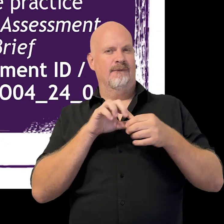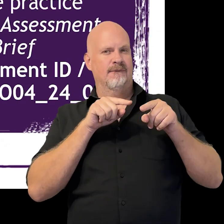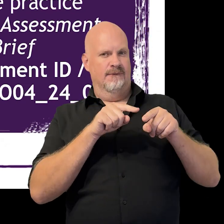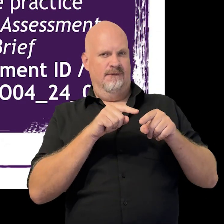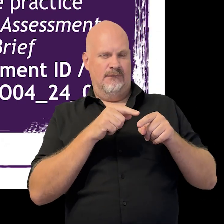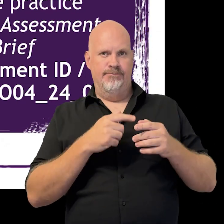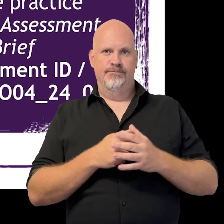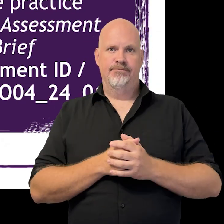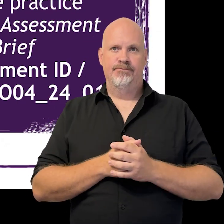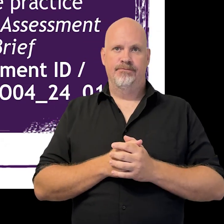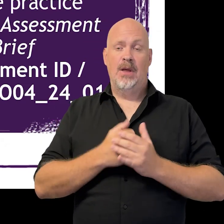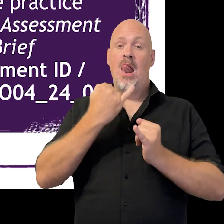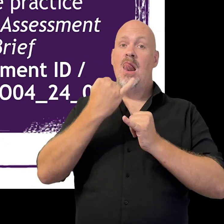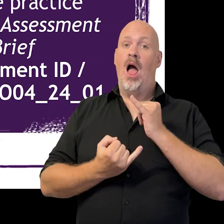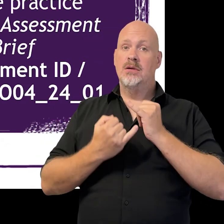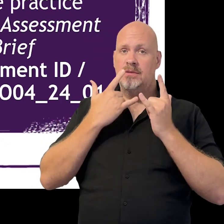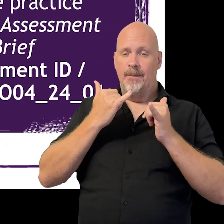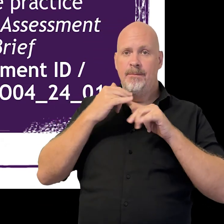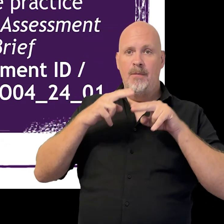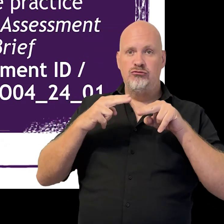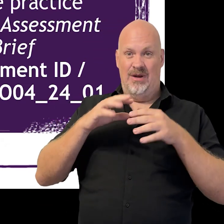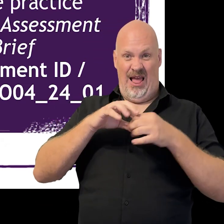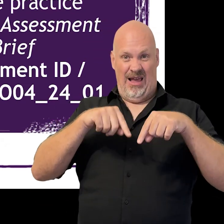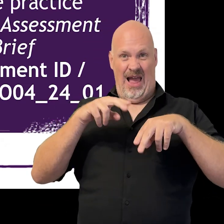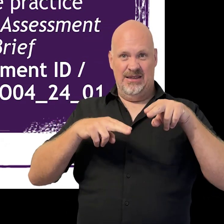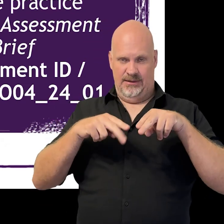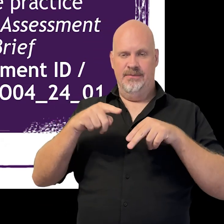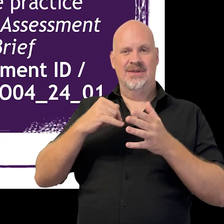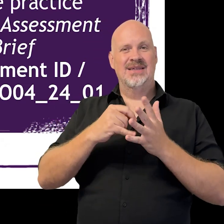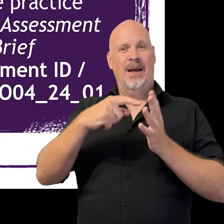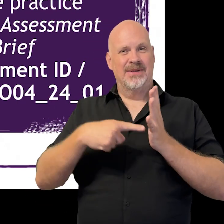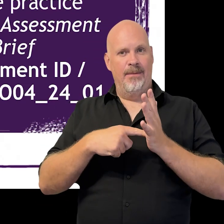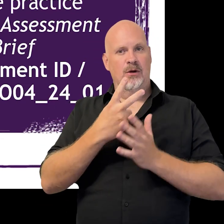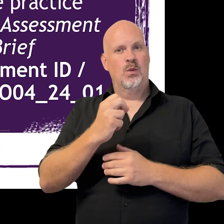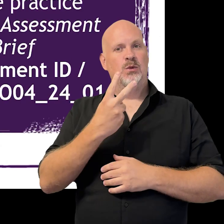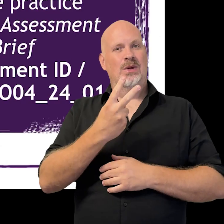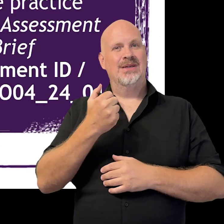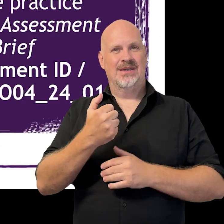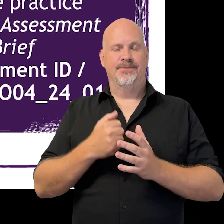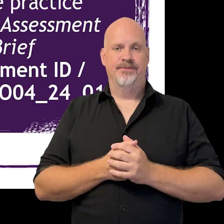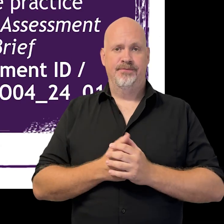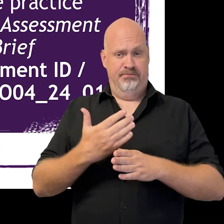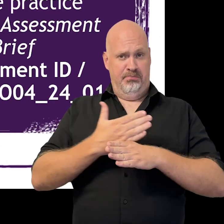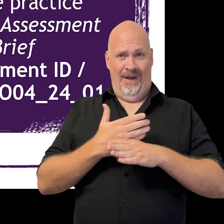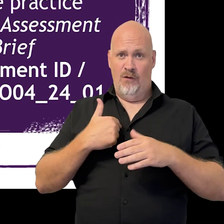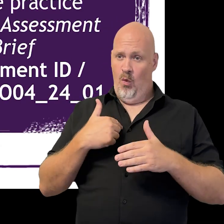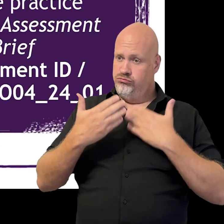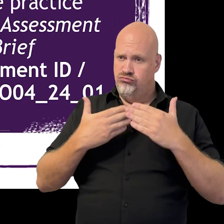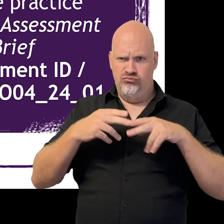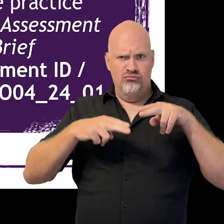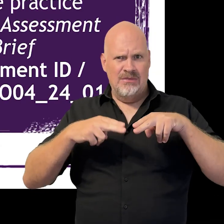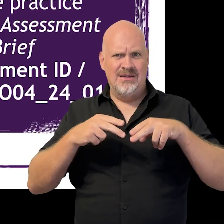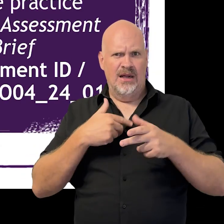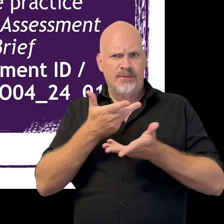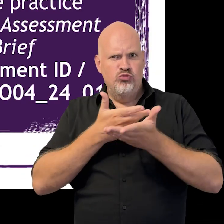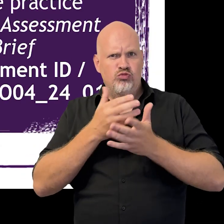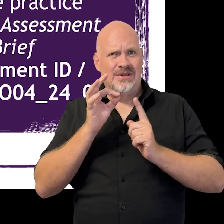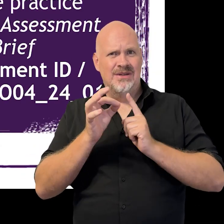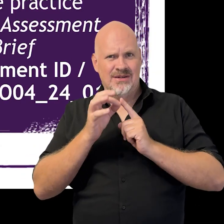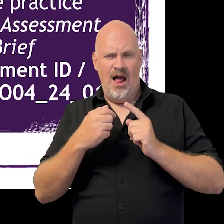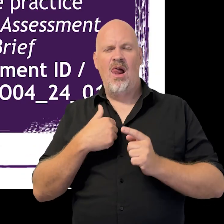in People Practice. And it's a accompanying assignment that is going to be used